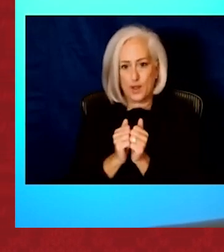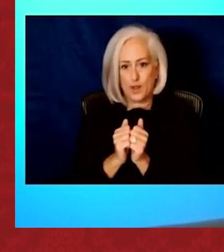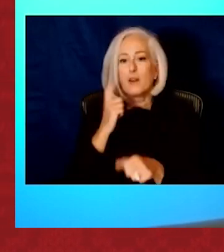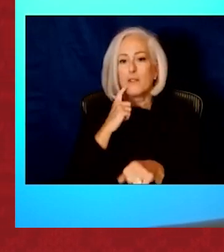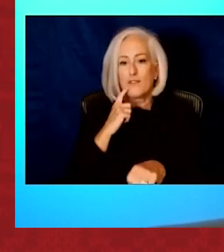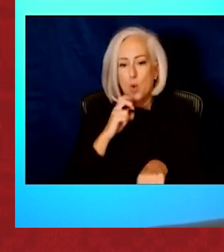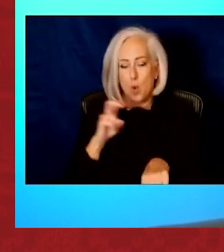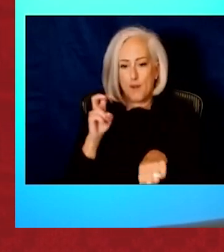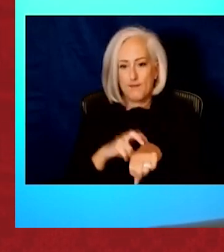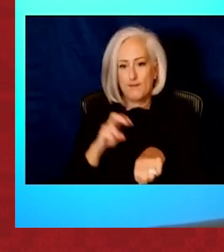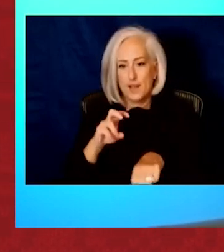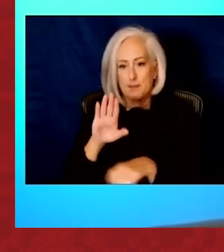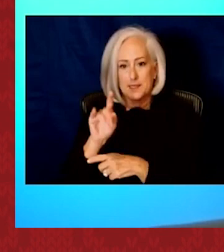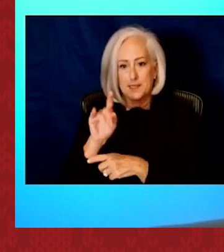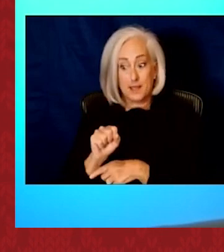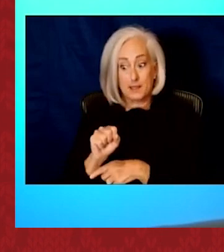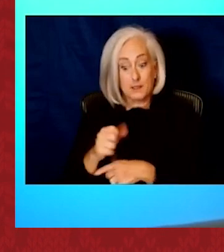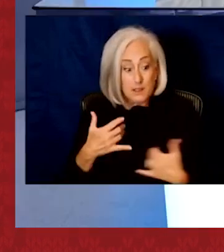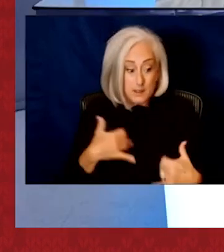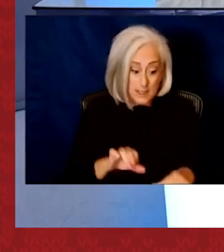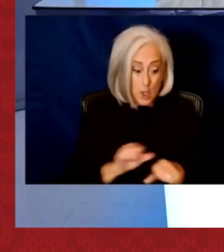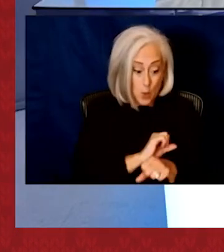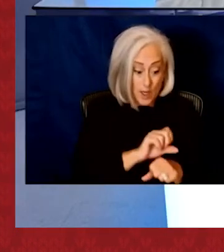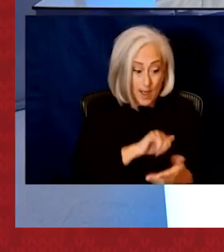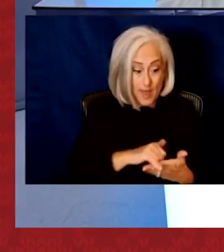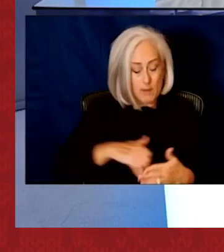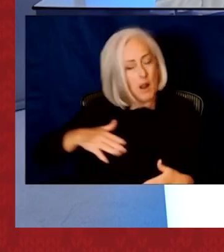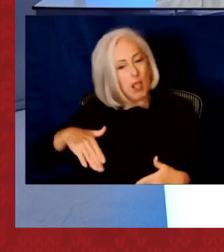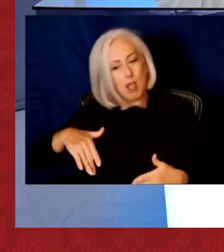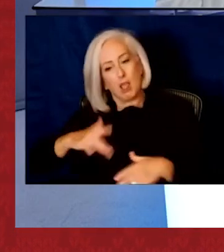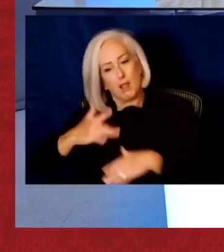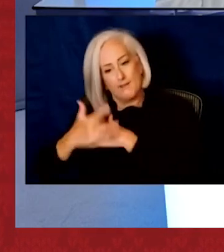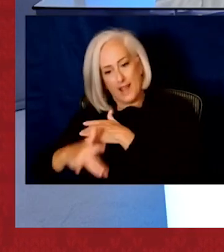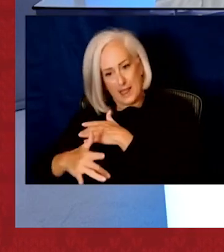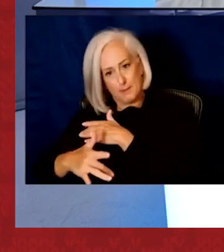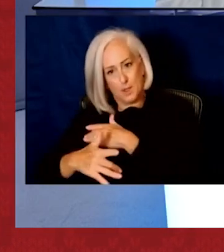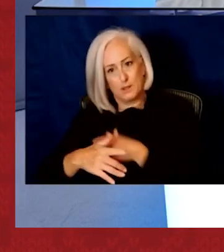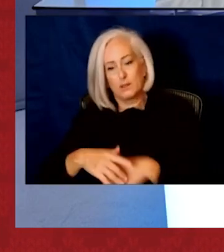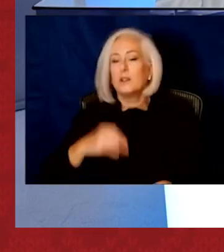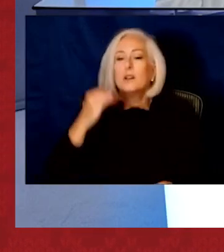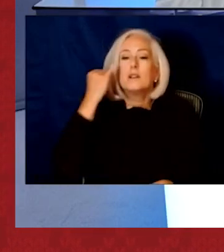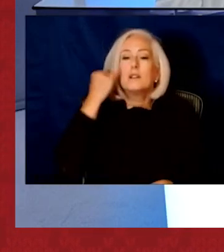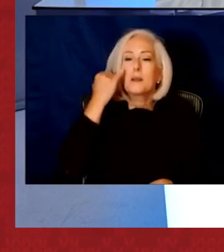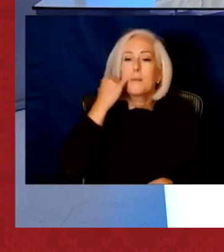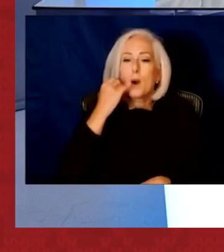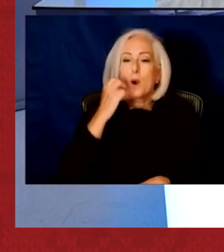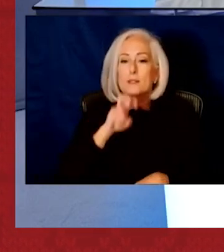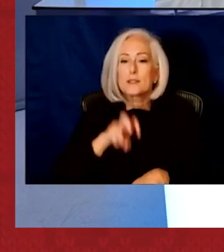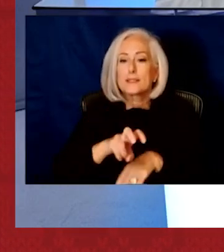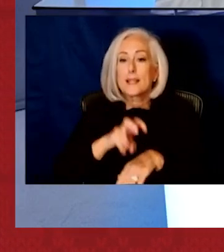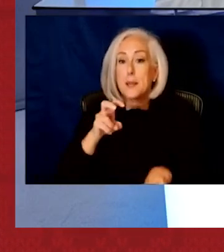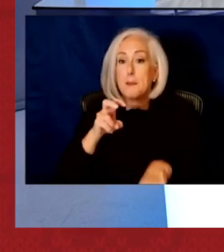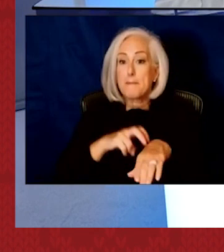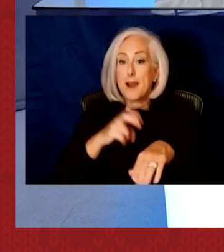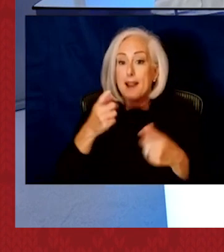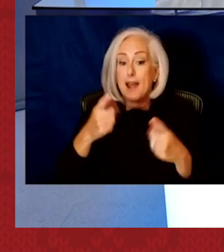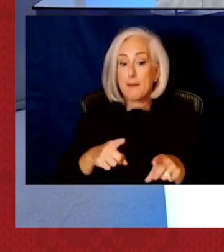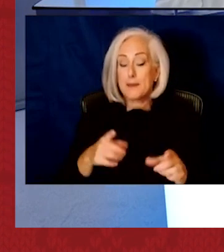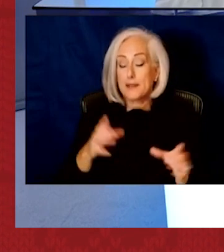but we don't have it readily available yet. And if I got bit by a snake and I don't know if it was poisonous, what do I